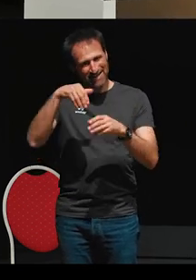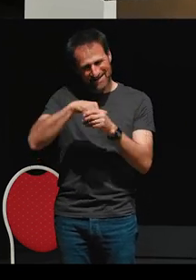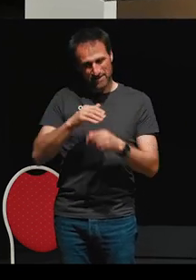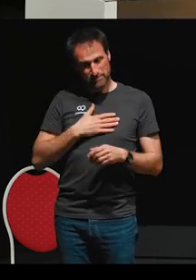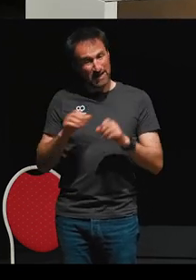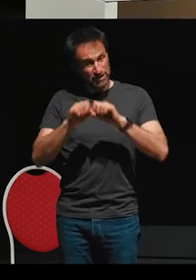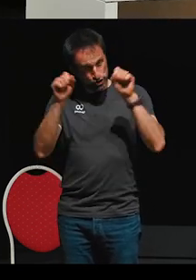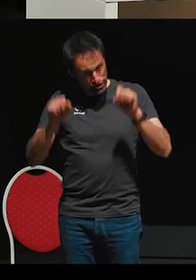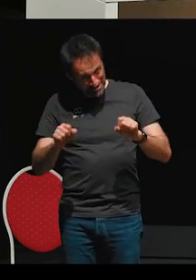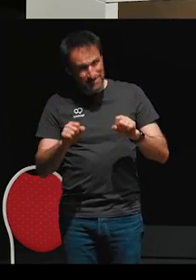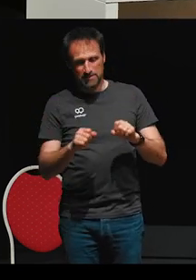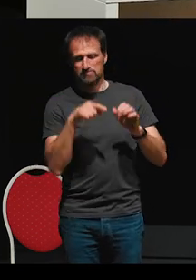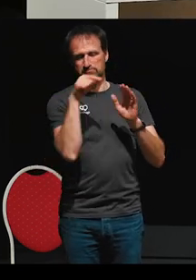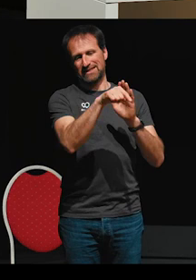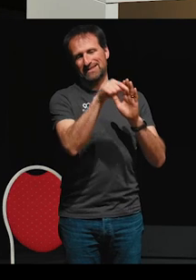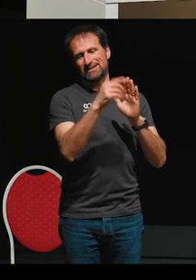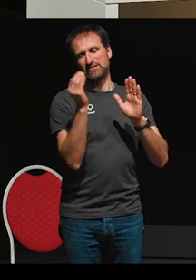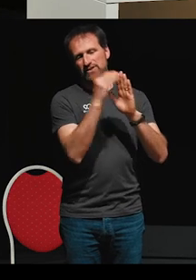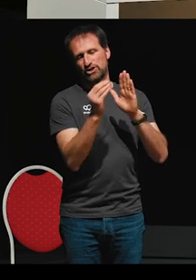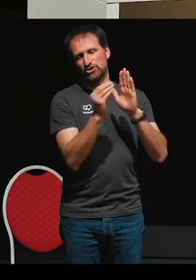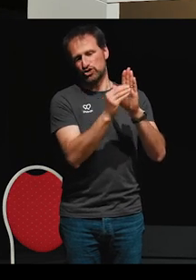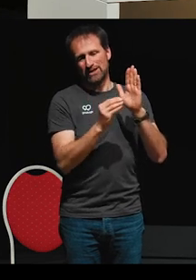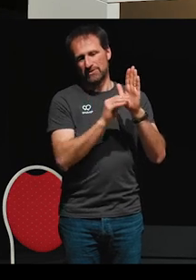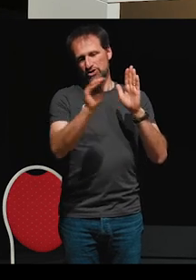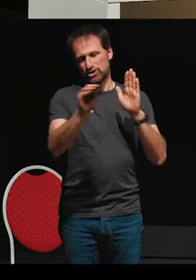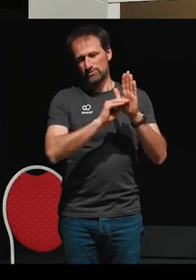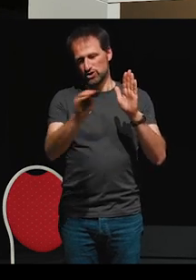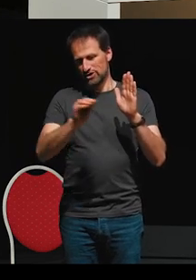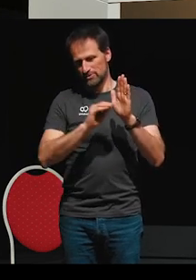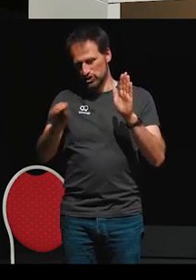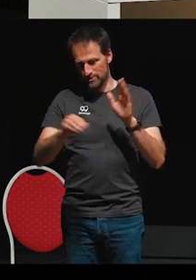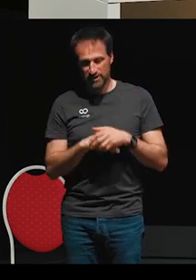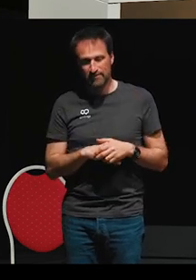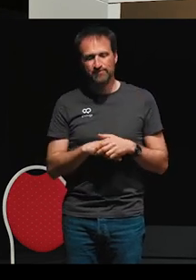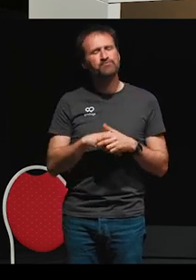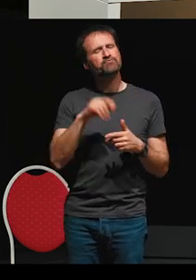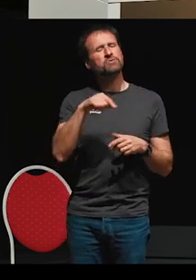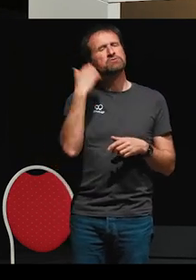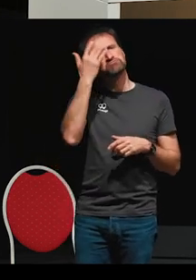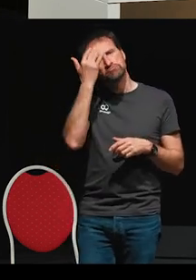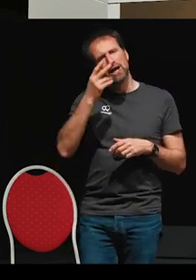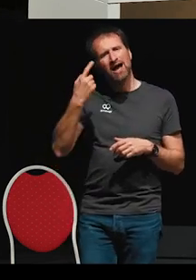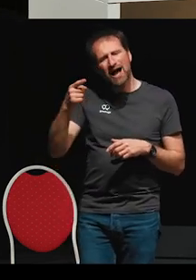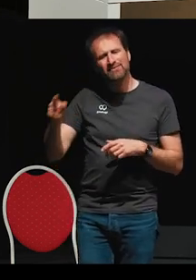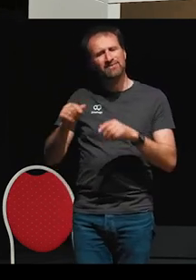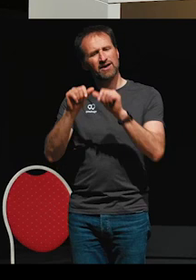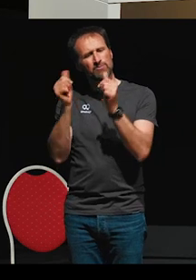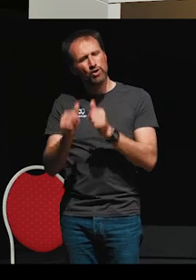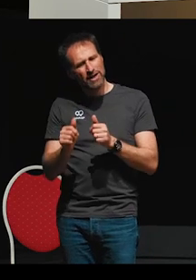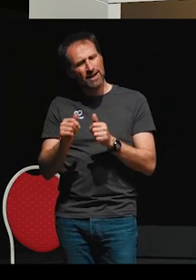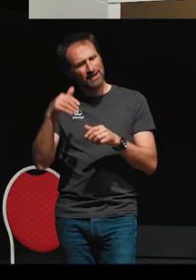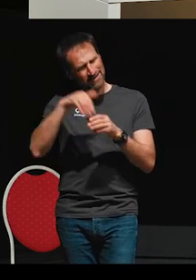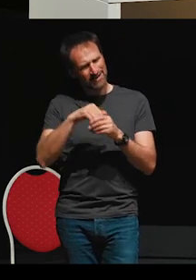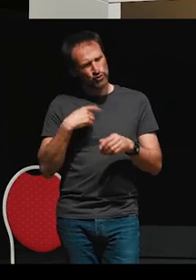So let's talk a little bit about other models that we have in the system. Is this